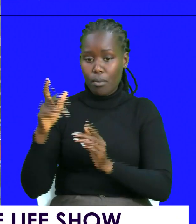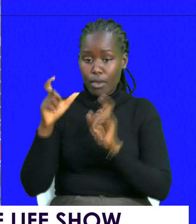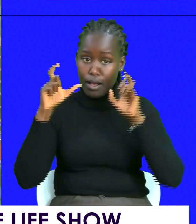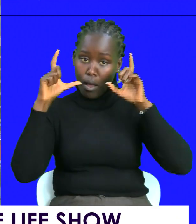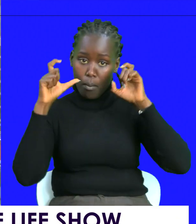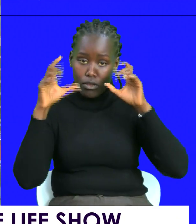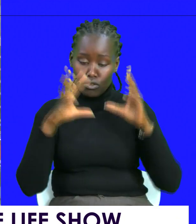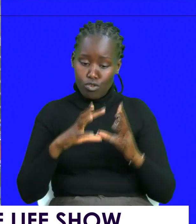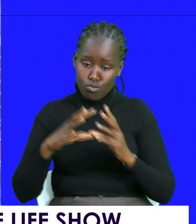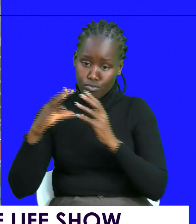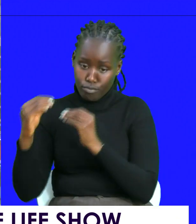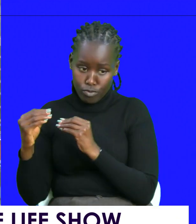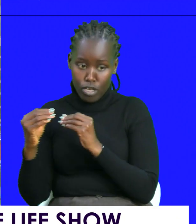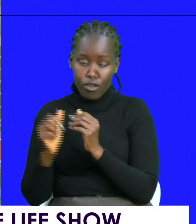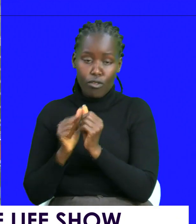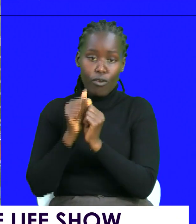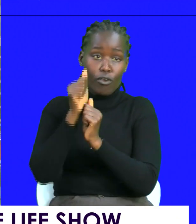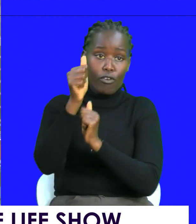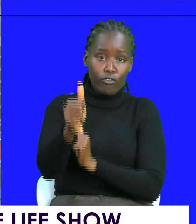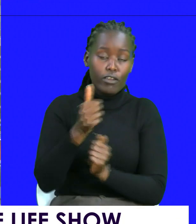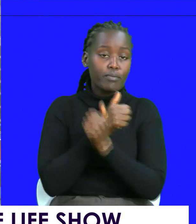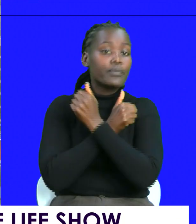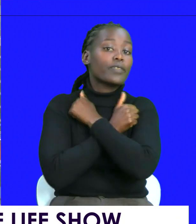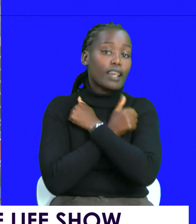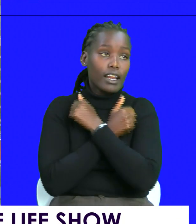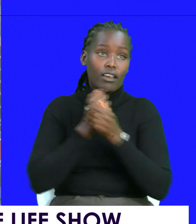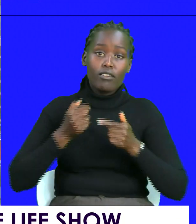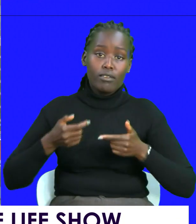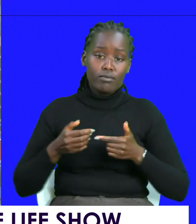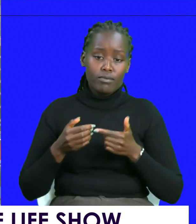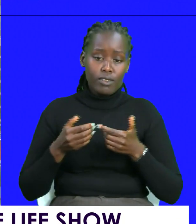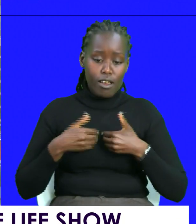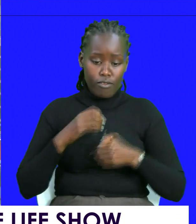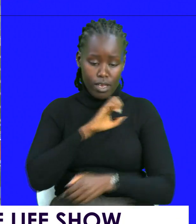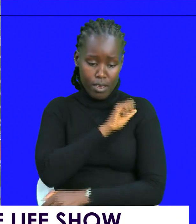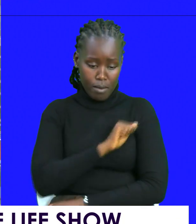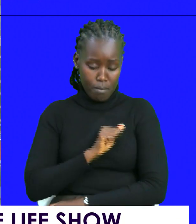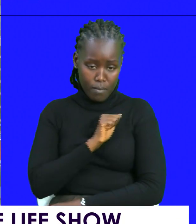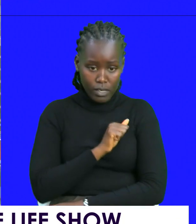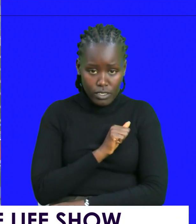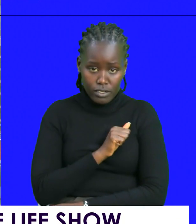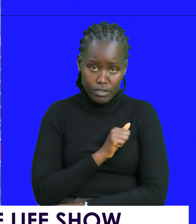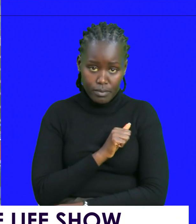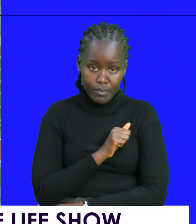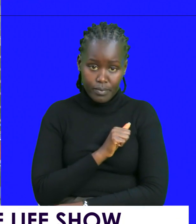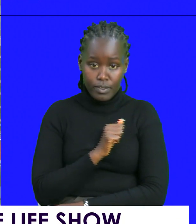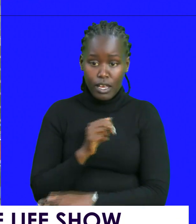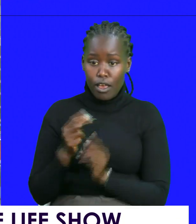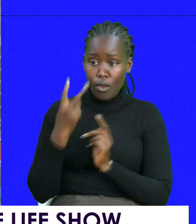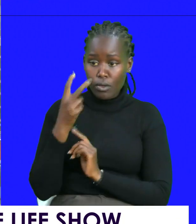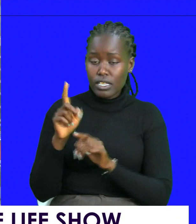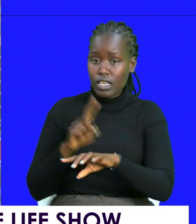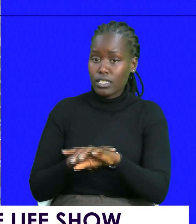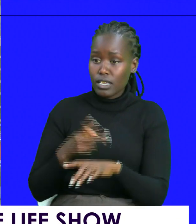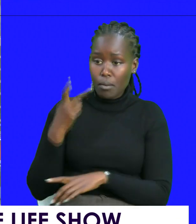can go the extra mile. Loving, releasing patience, being tolerant. You see, when I